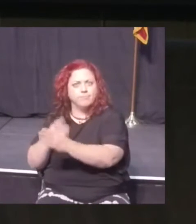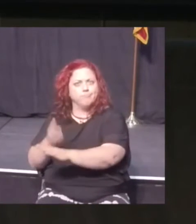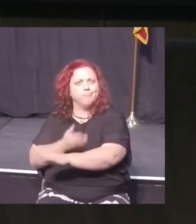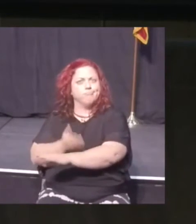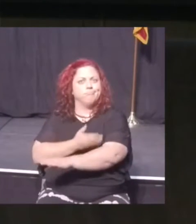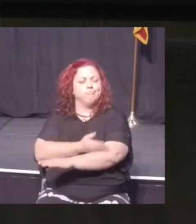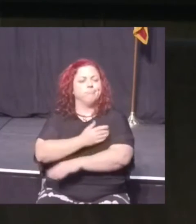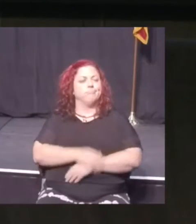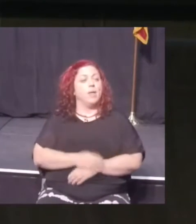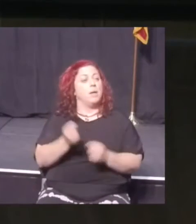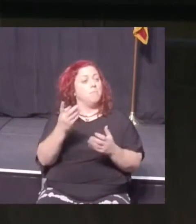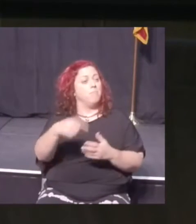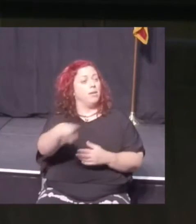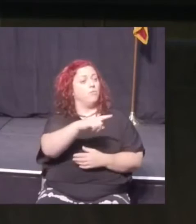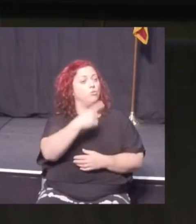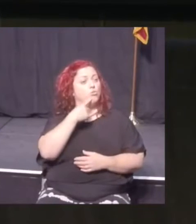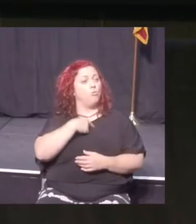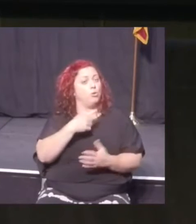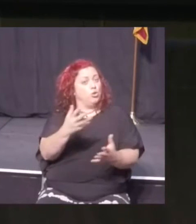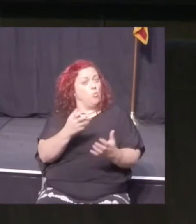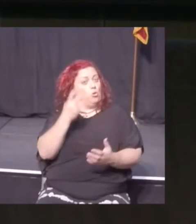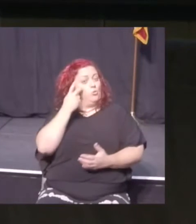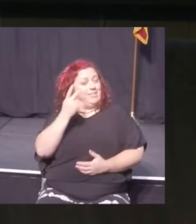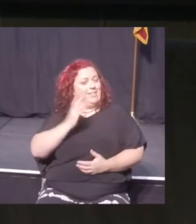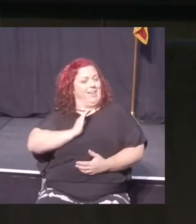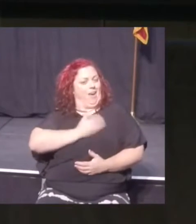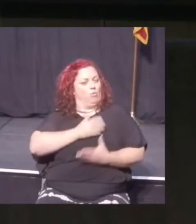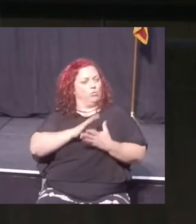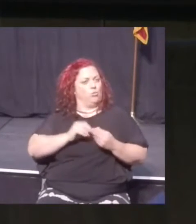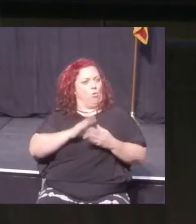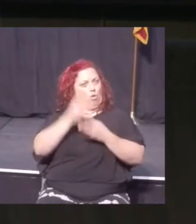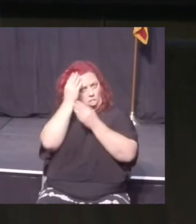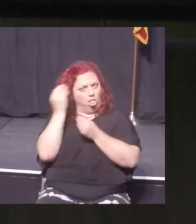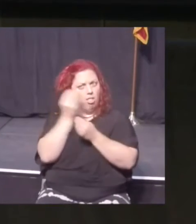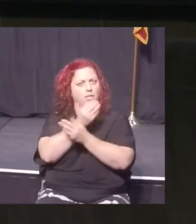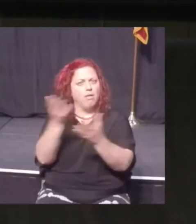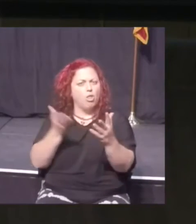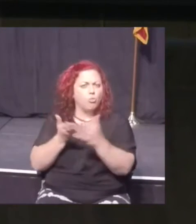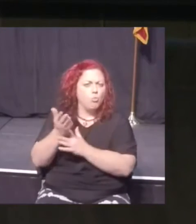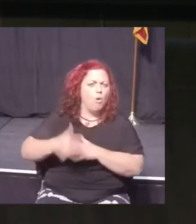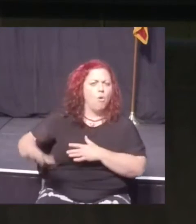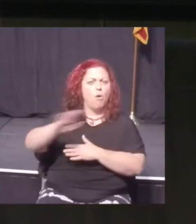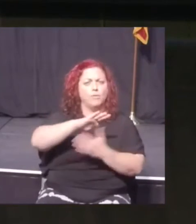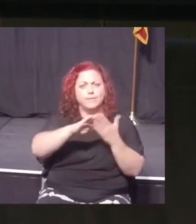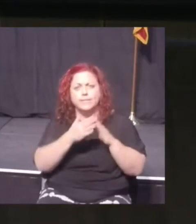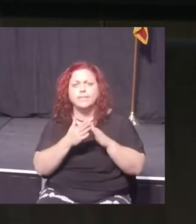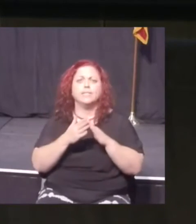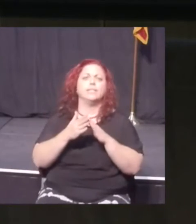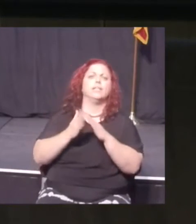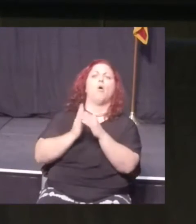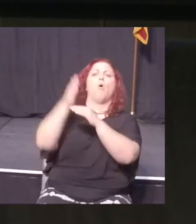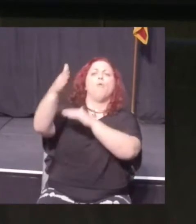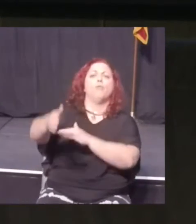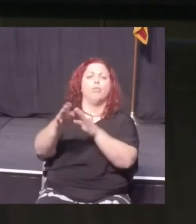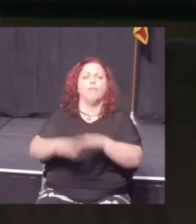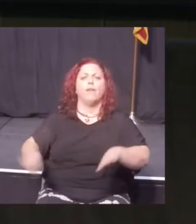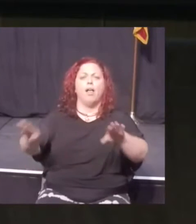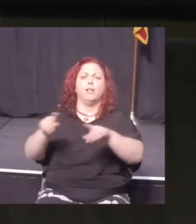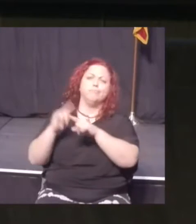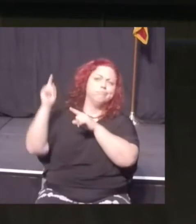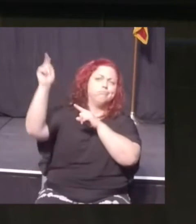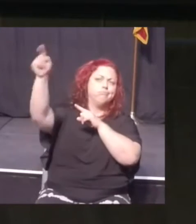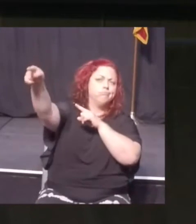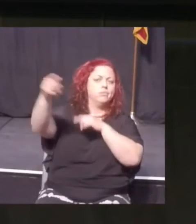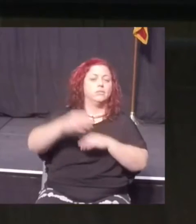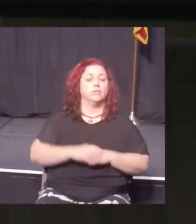of you have told me that you'd like to see our story shared throughout the city of San Jose, across the Silicon Valley, and well